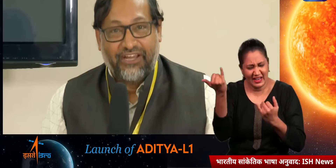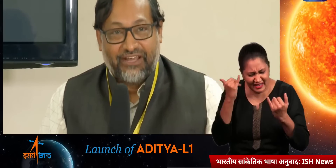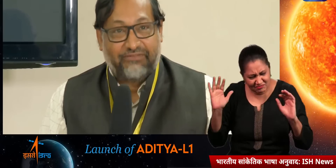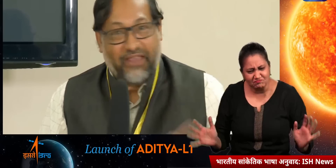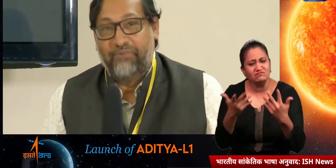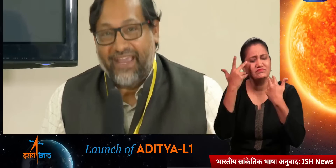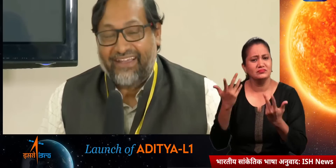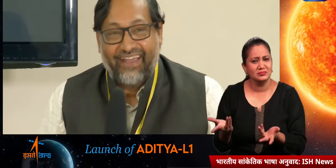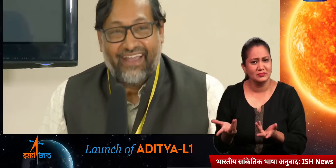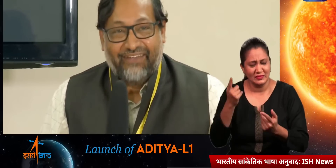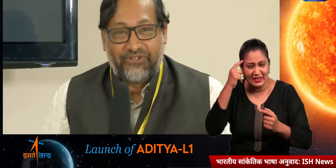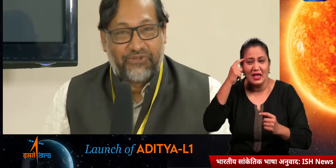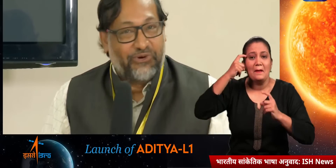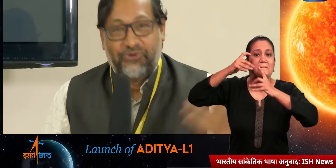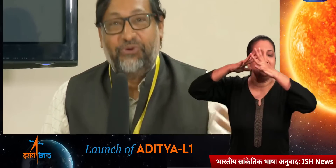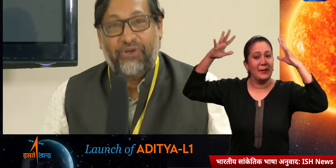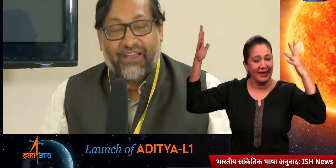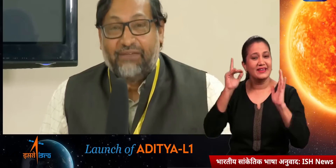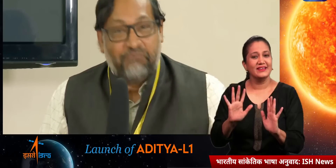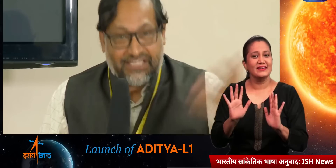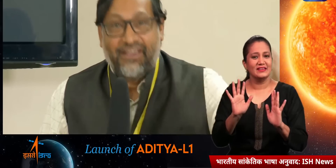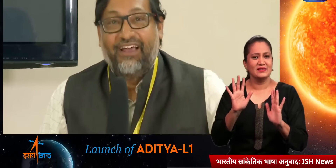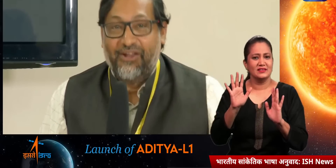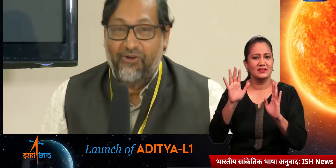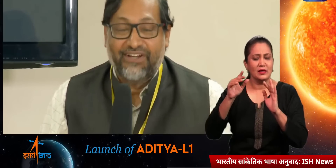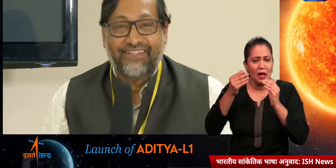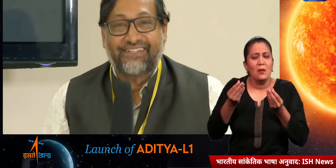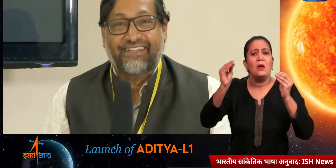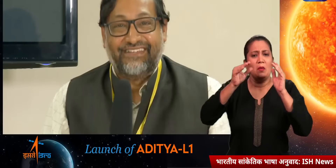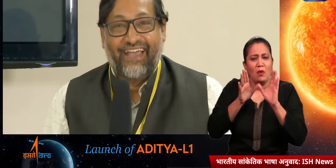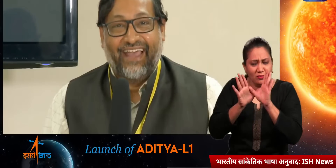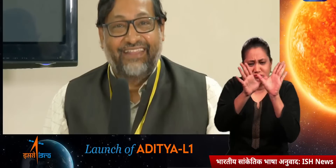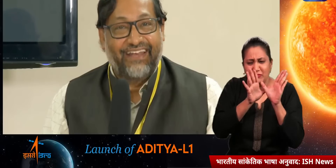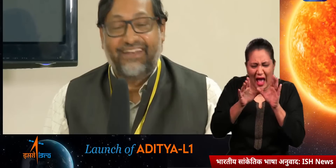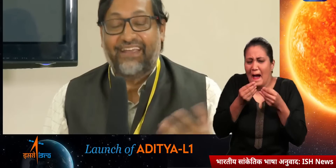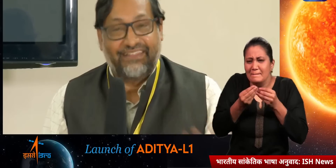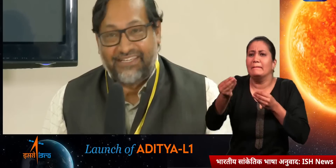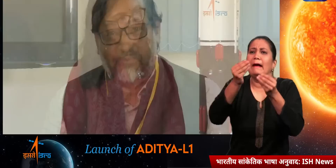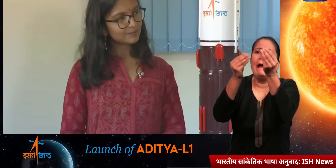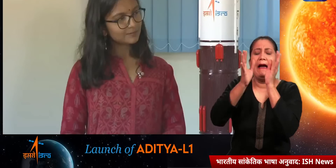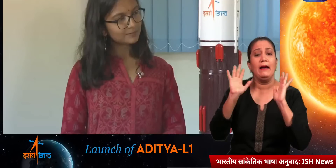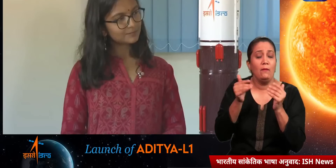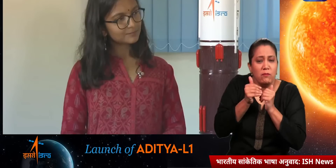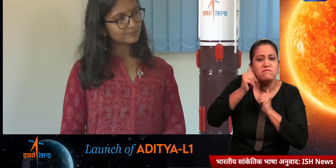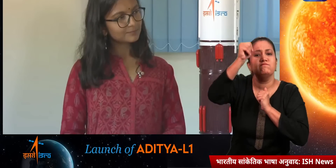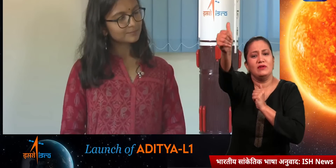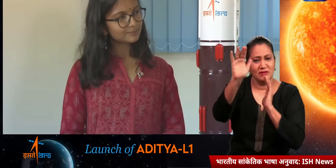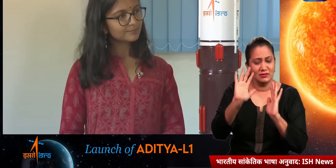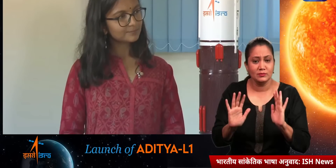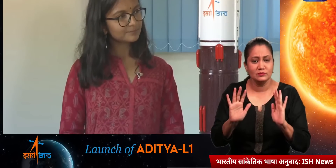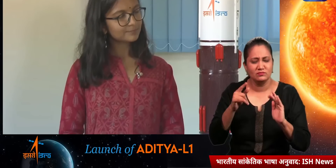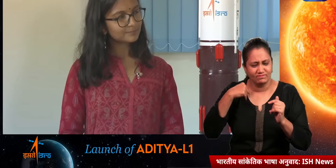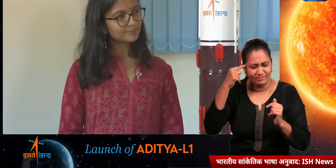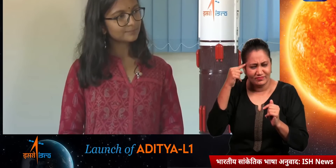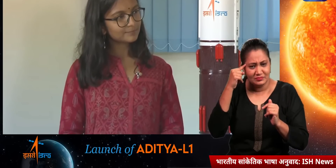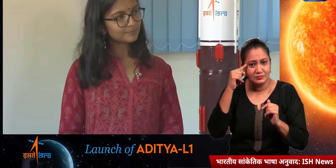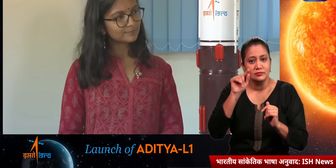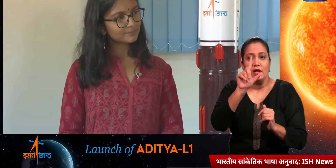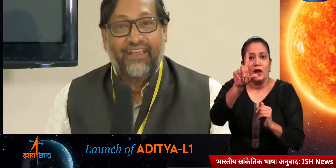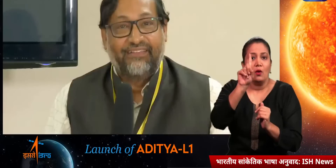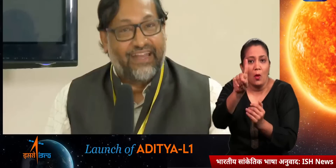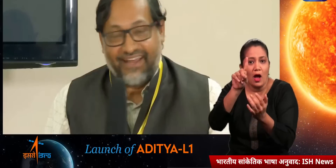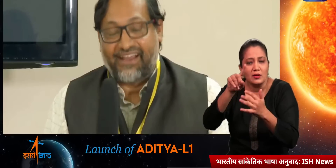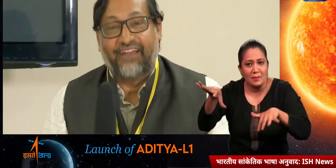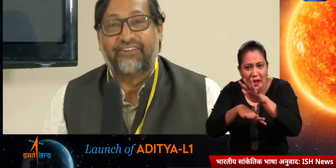should think big. We should go to much longer distance. And then this opportunity came in, the Lagrangian 1